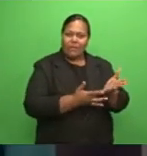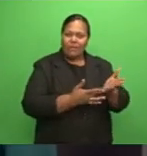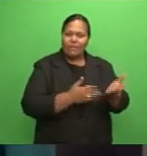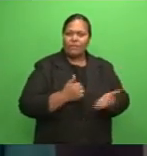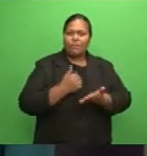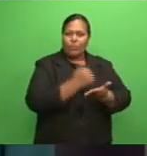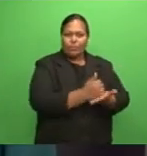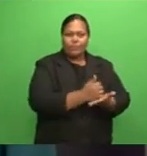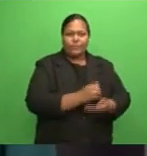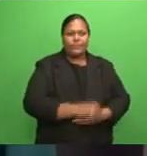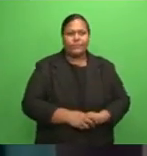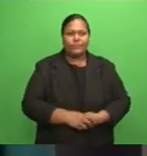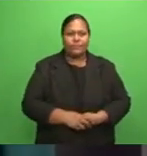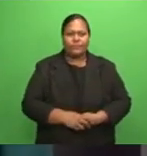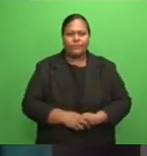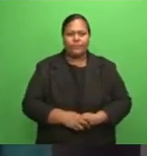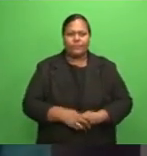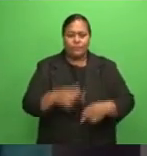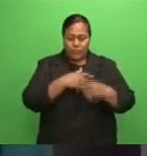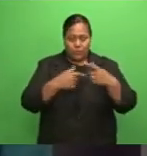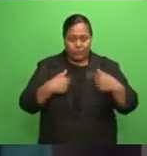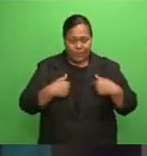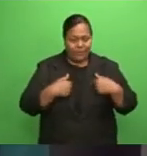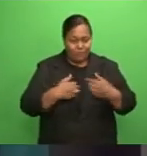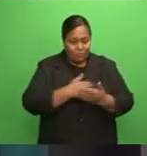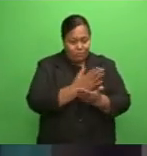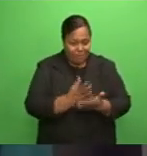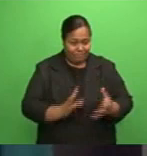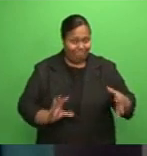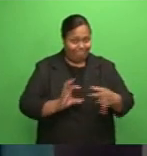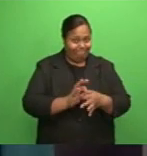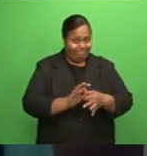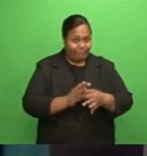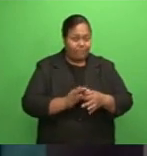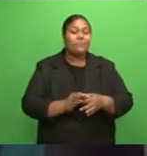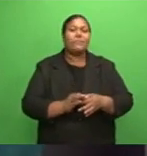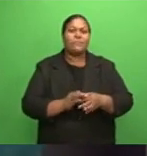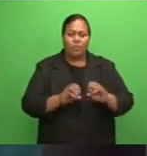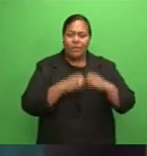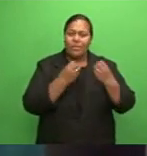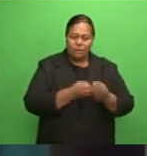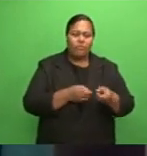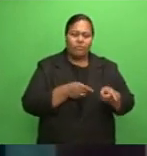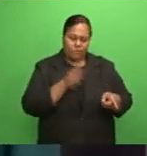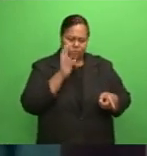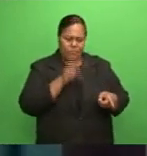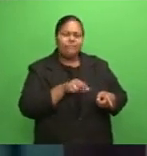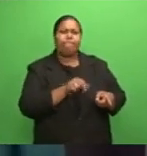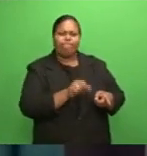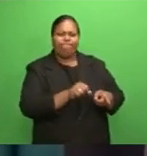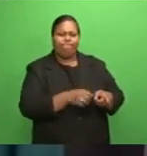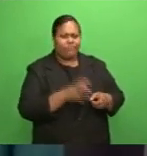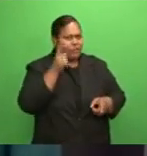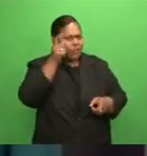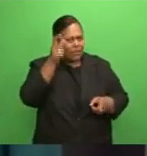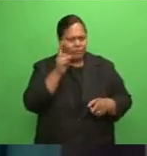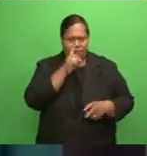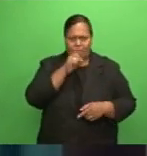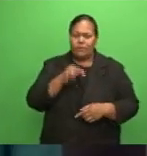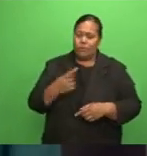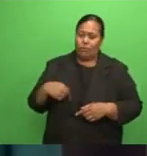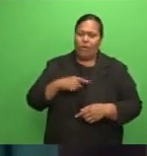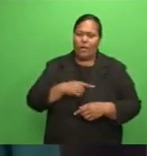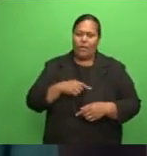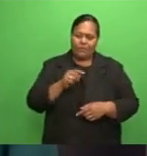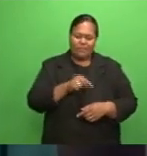What we share with this foundation is that the care for people, and we come with different perspective in that